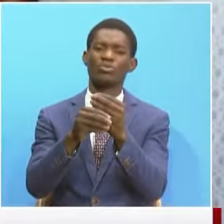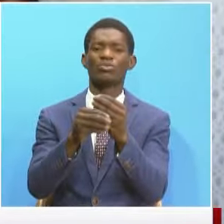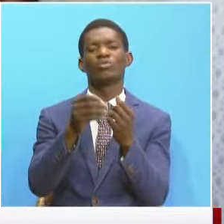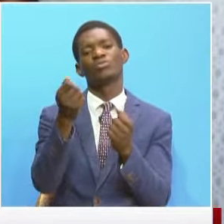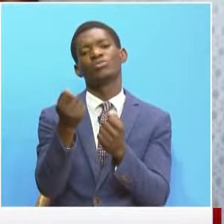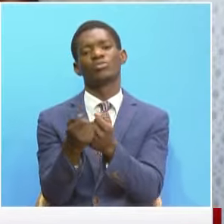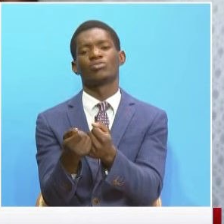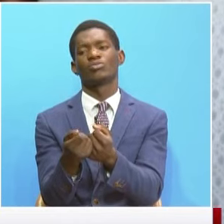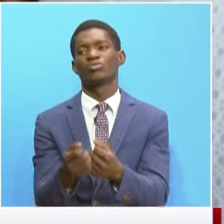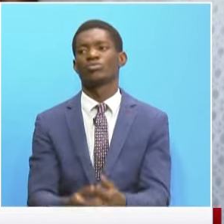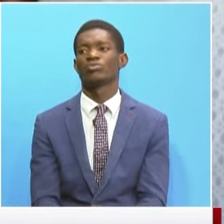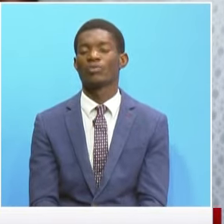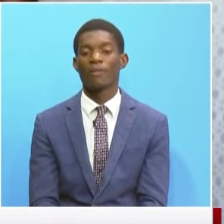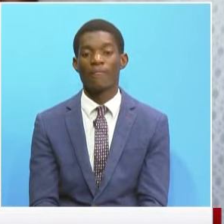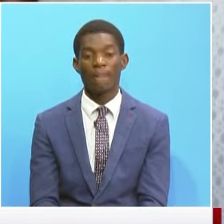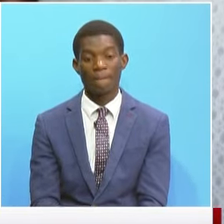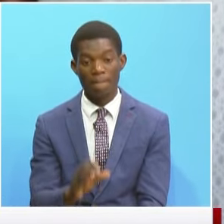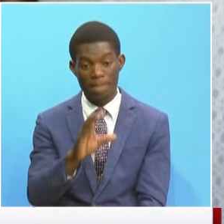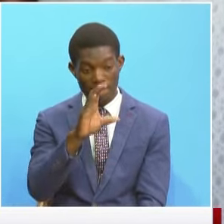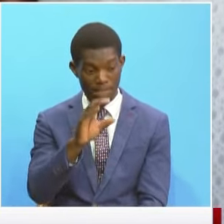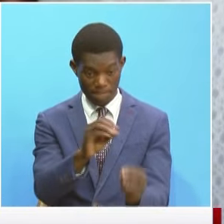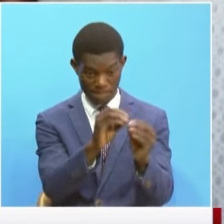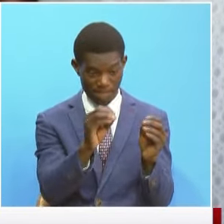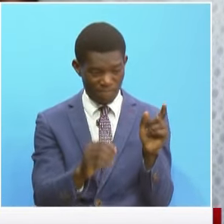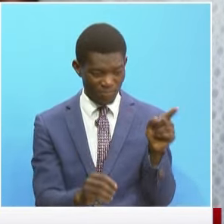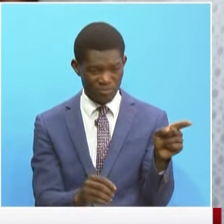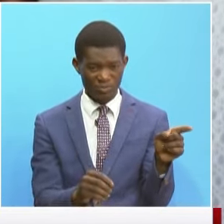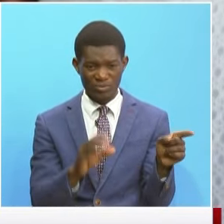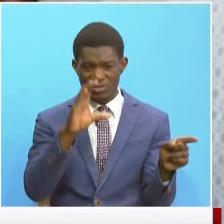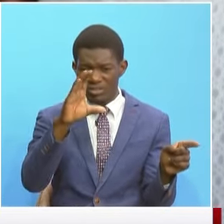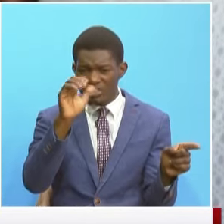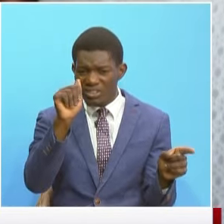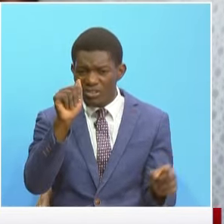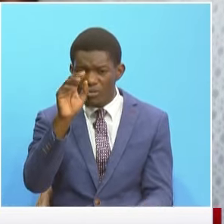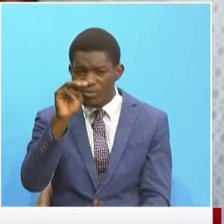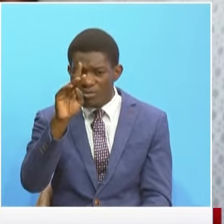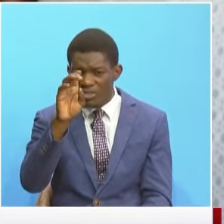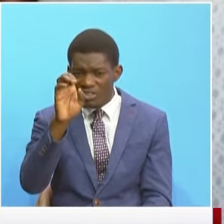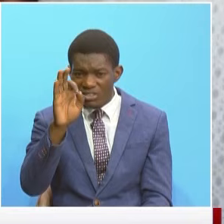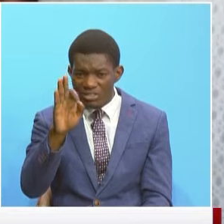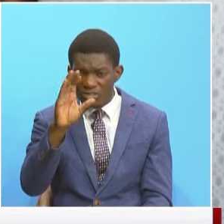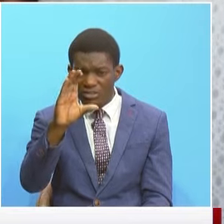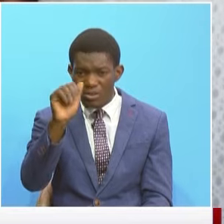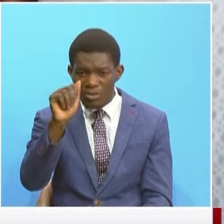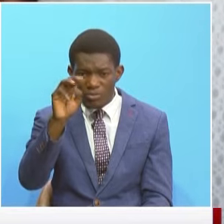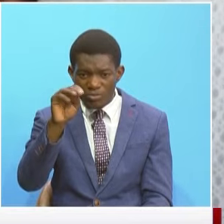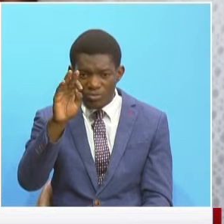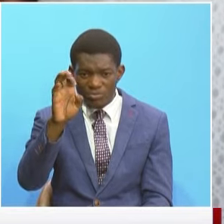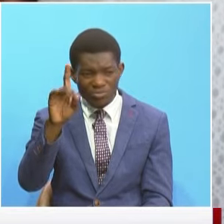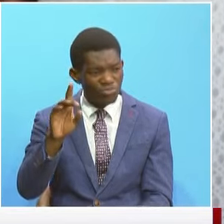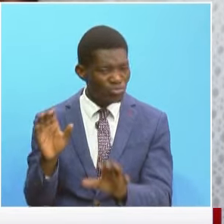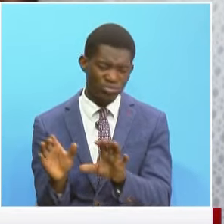Yes, we appreciate what Comfed is actually doing in actually supporting our girl children. We also appeal to